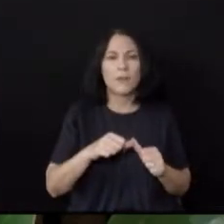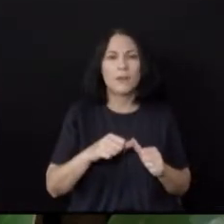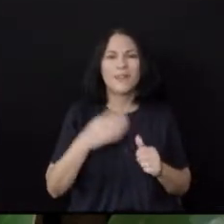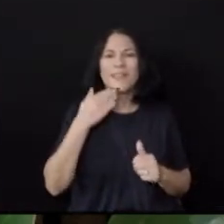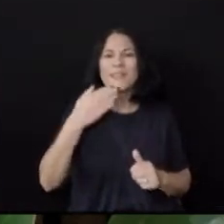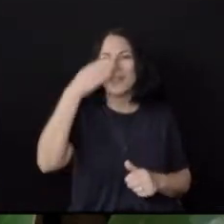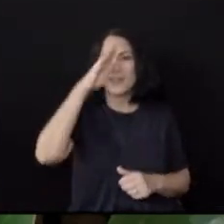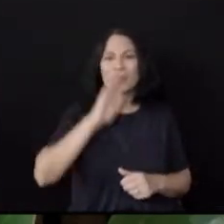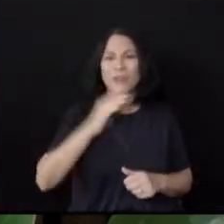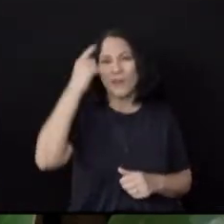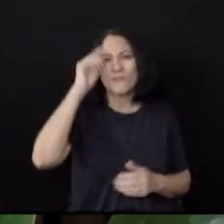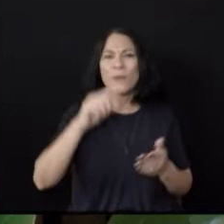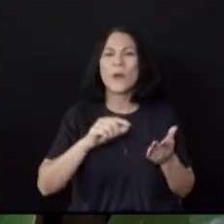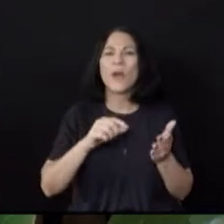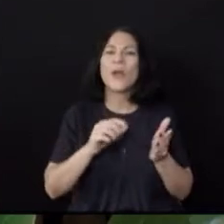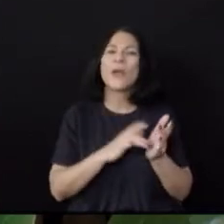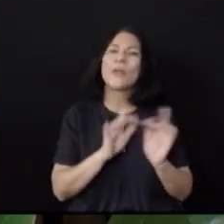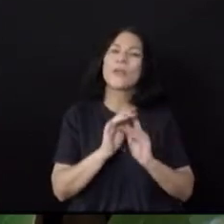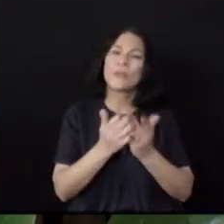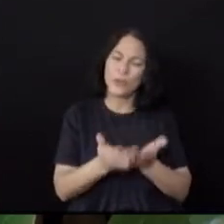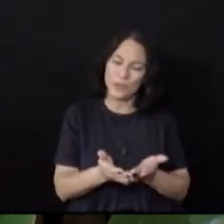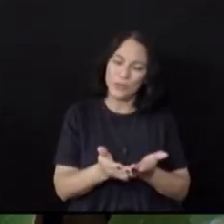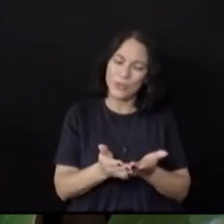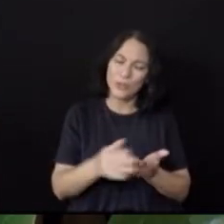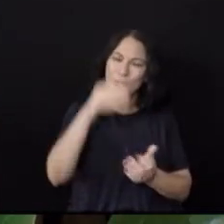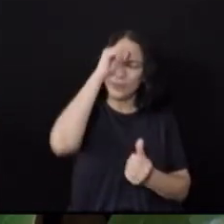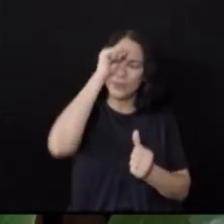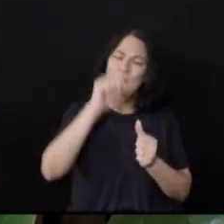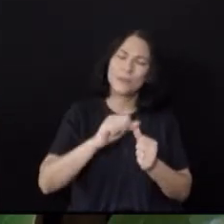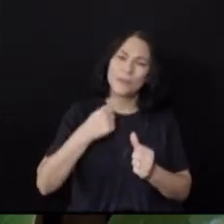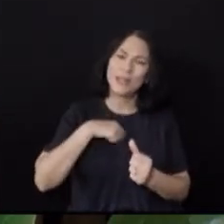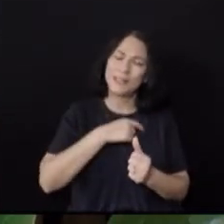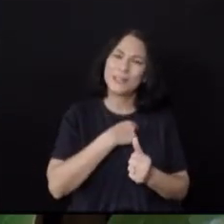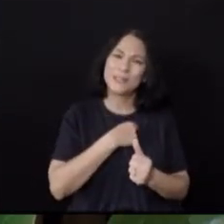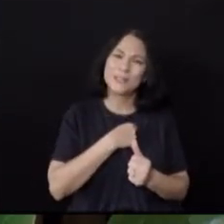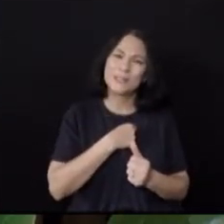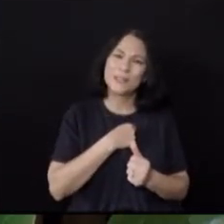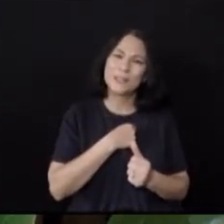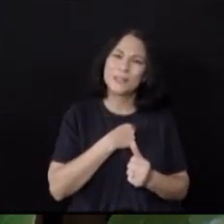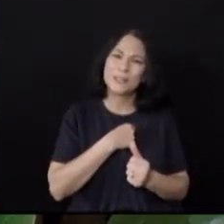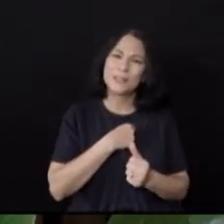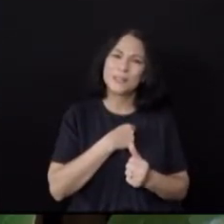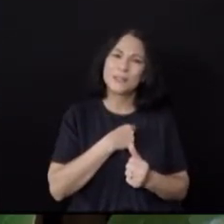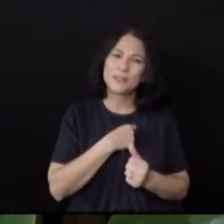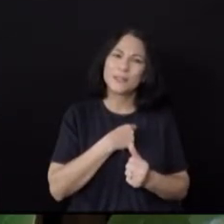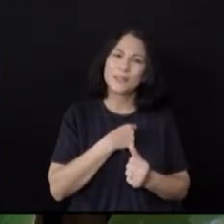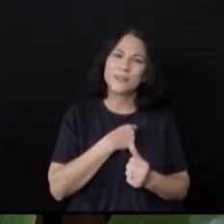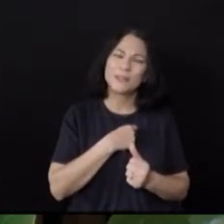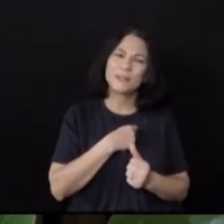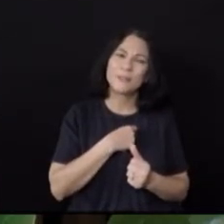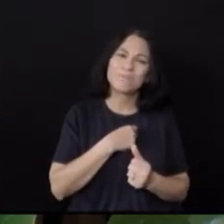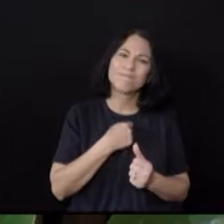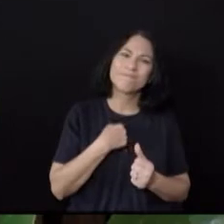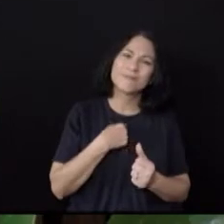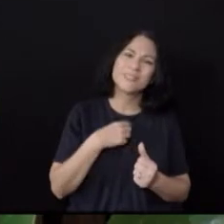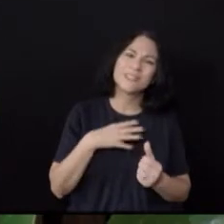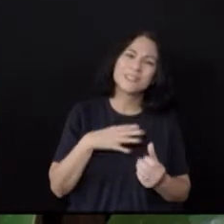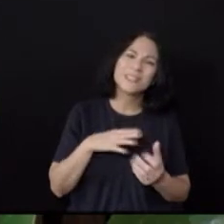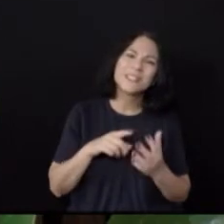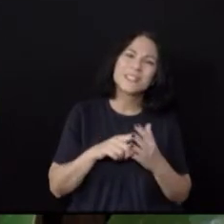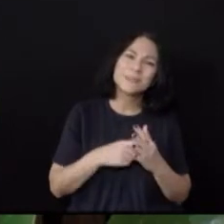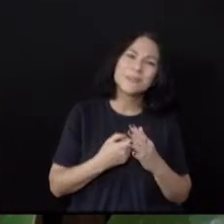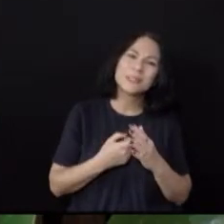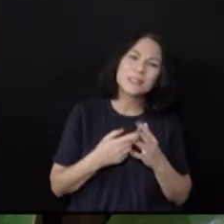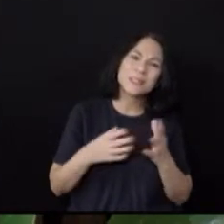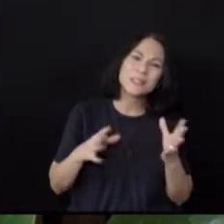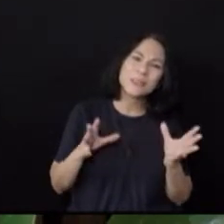Thank God for the word to remind us. Well, as I start to pull this message together to a close this